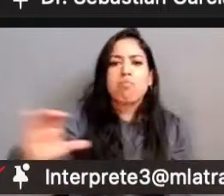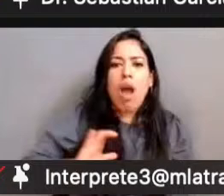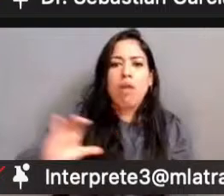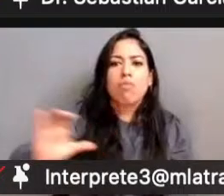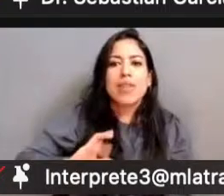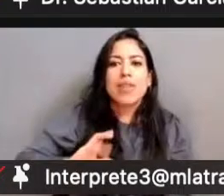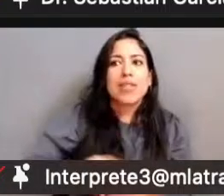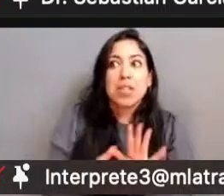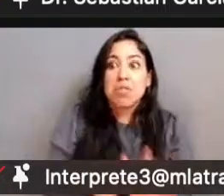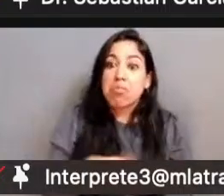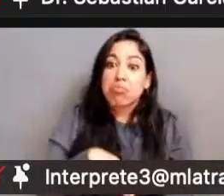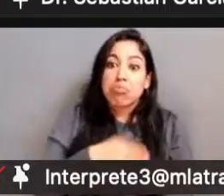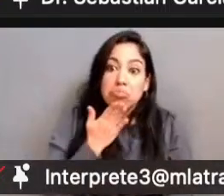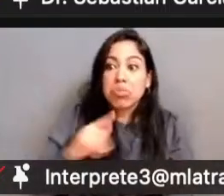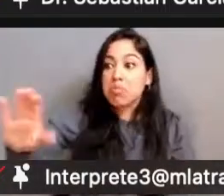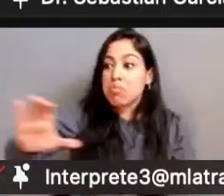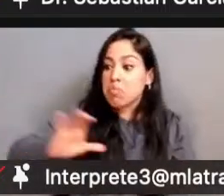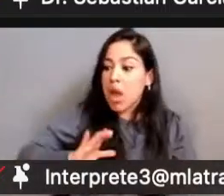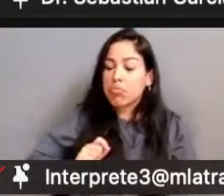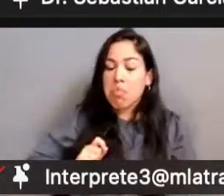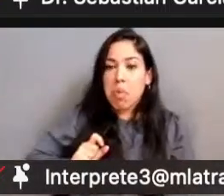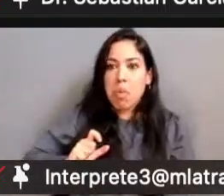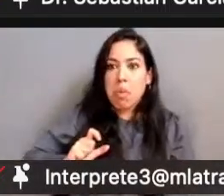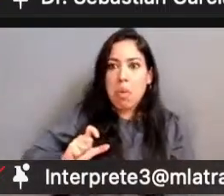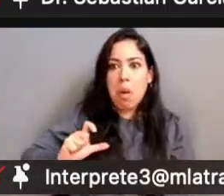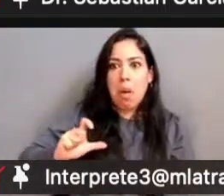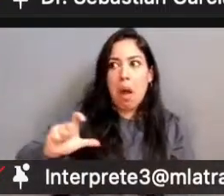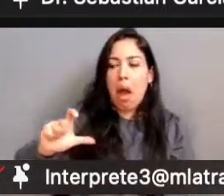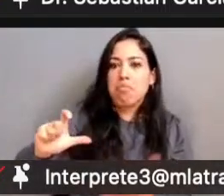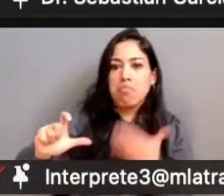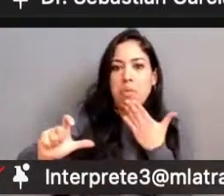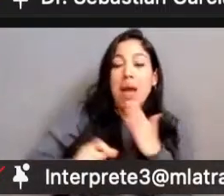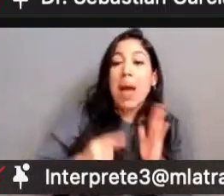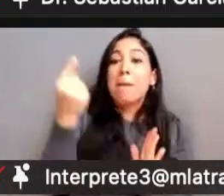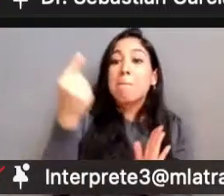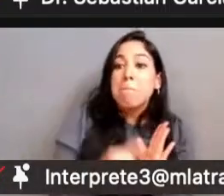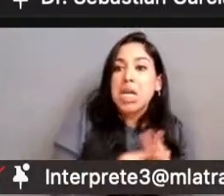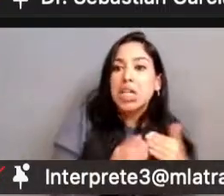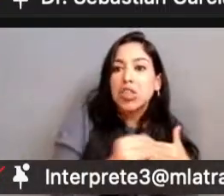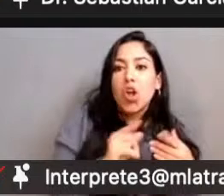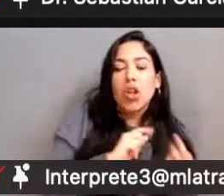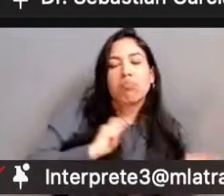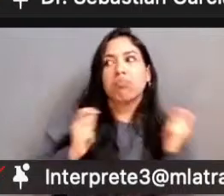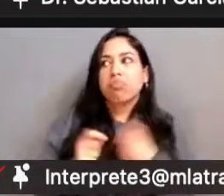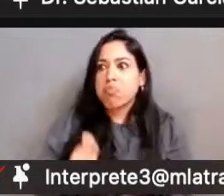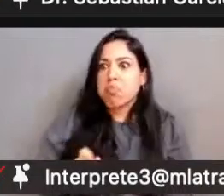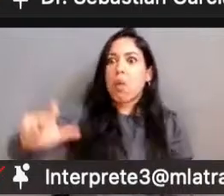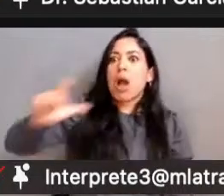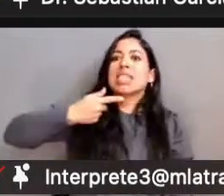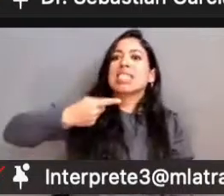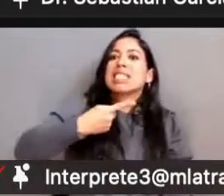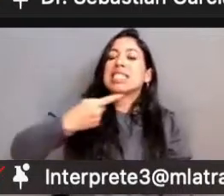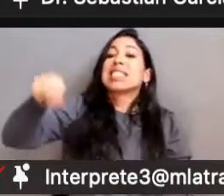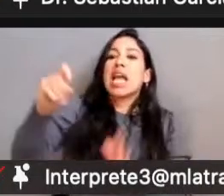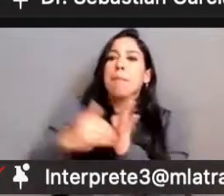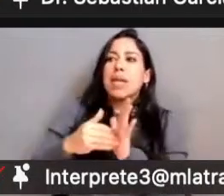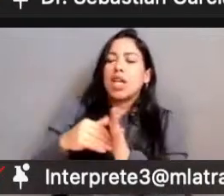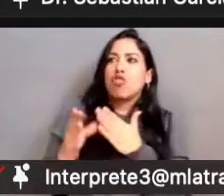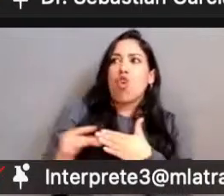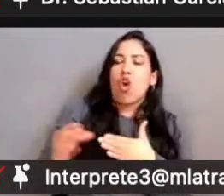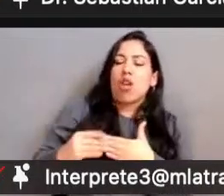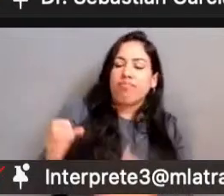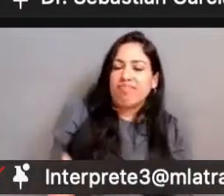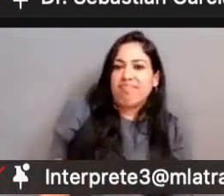saw its income to increase from $1,000 to $16,000 in 100